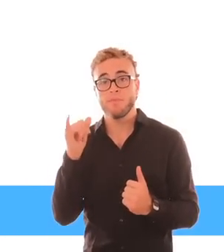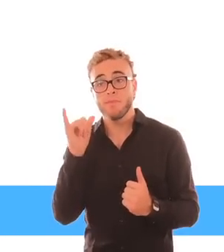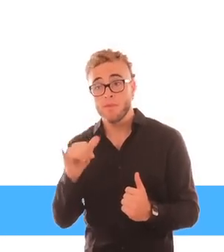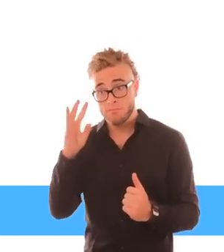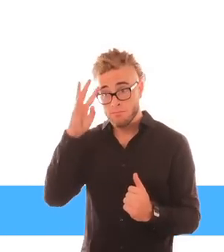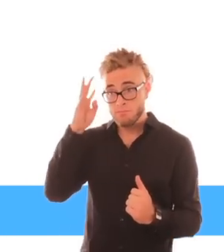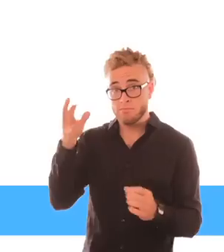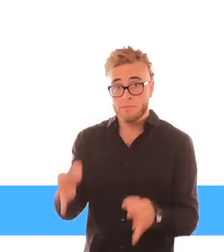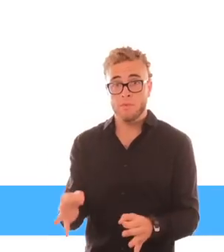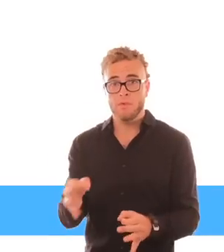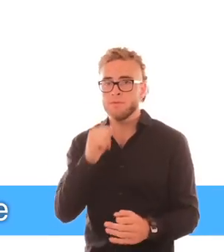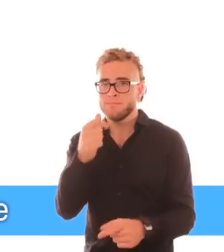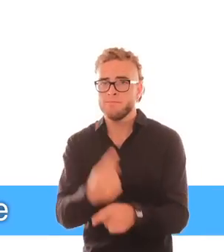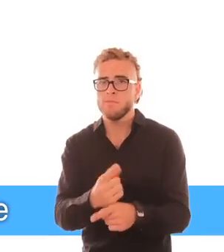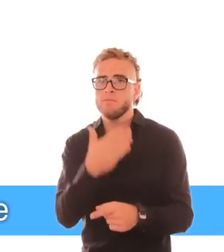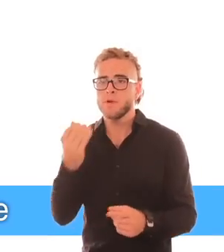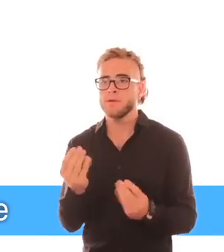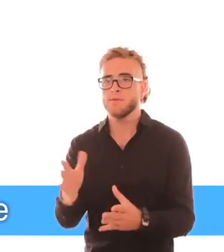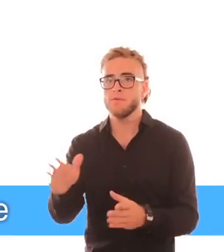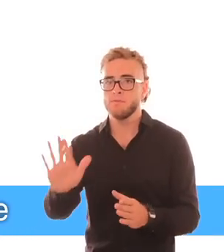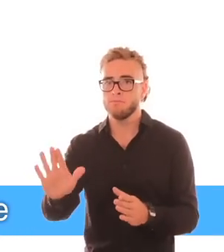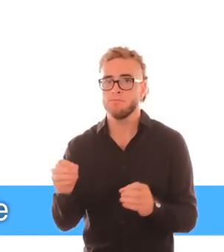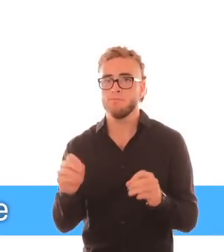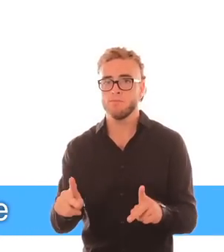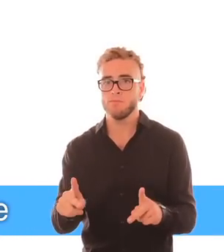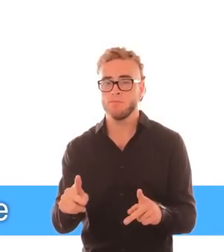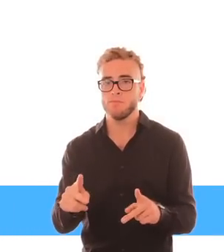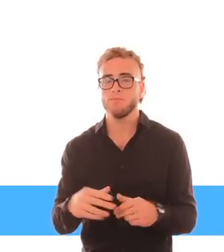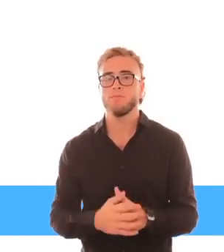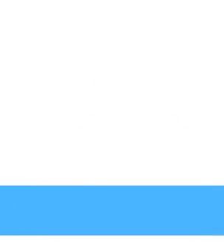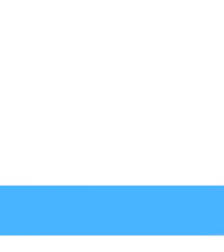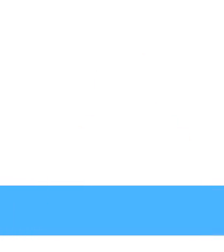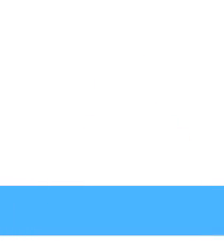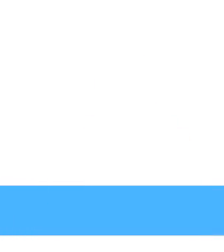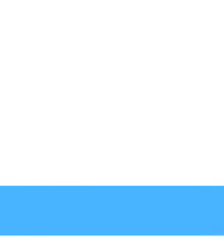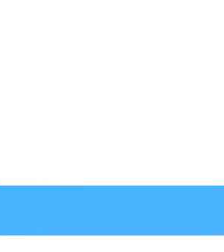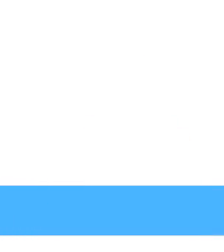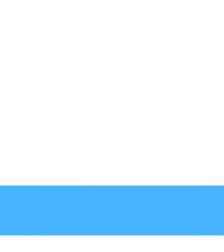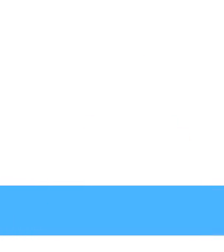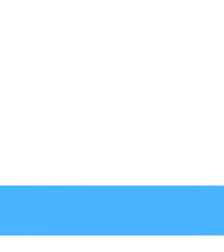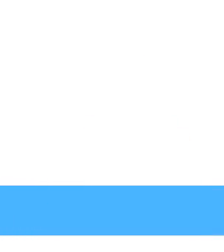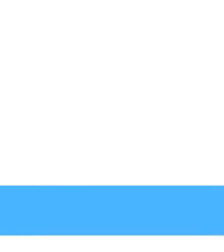right. Just give them the opportunity to decide and the extra time they may need.